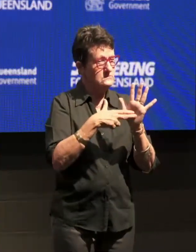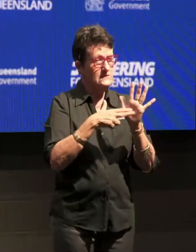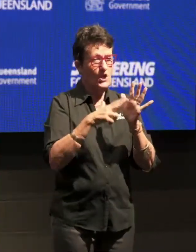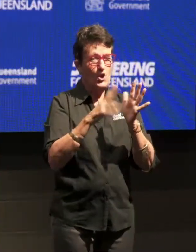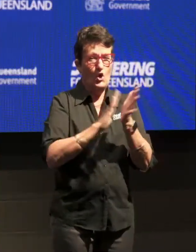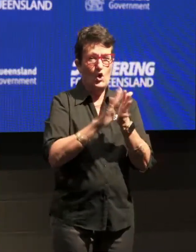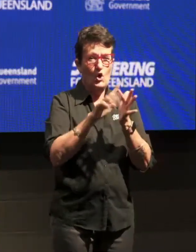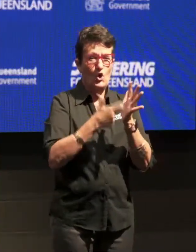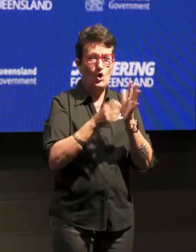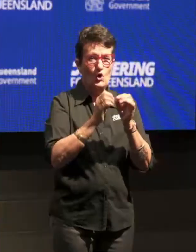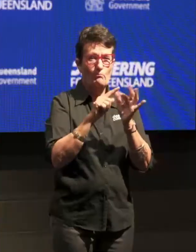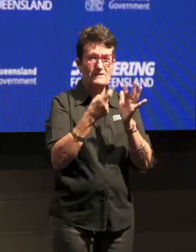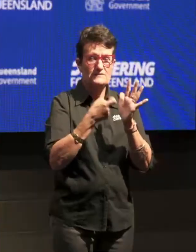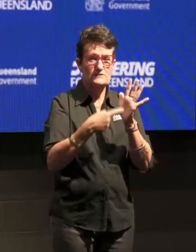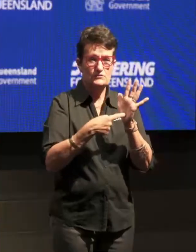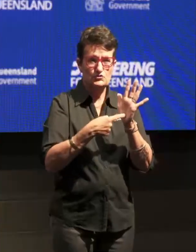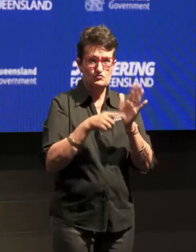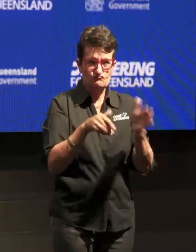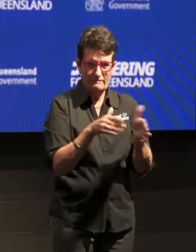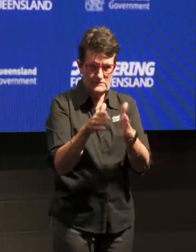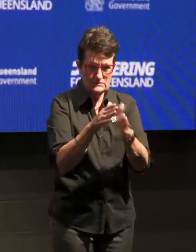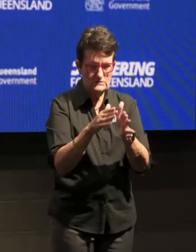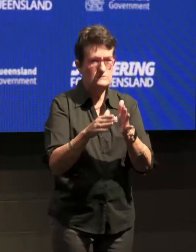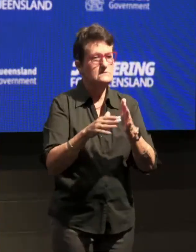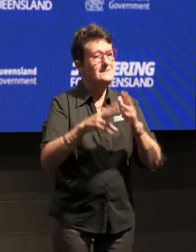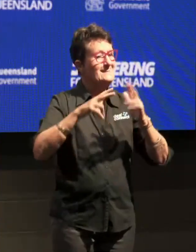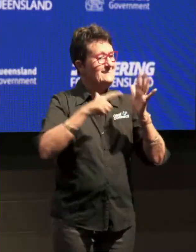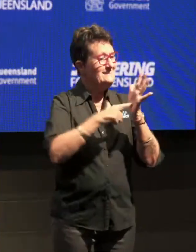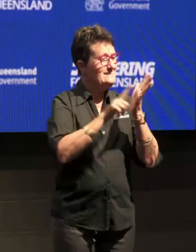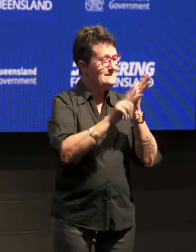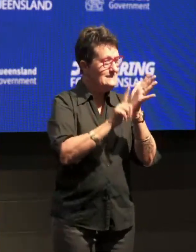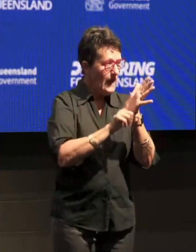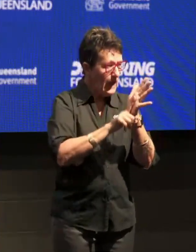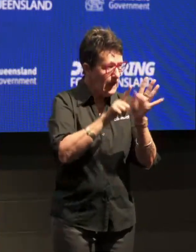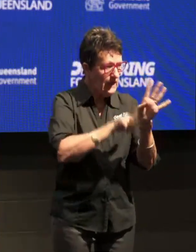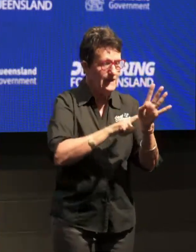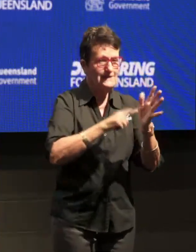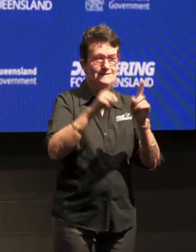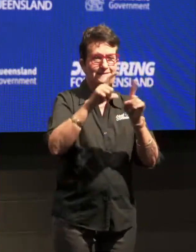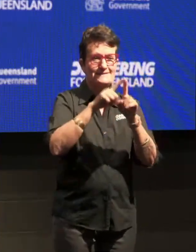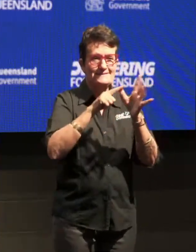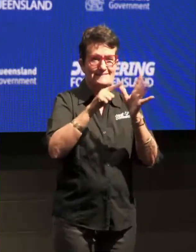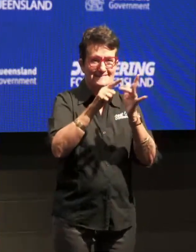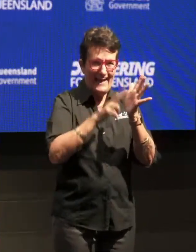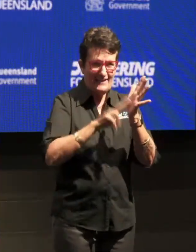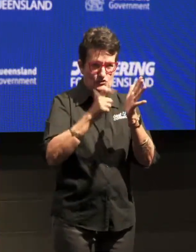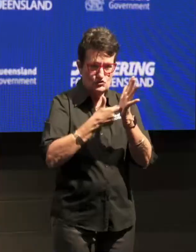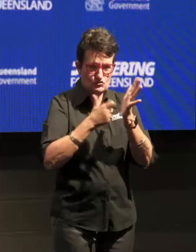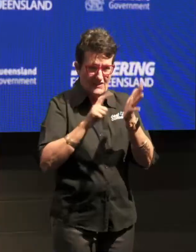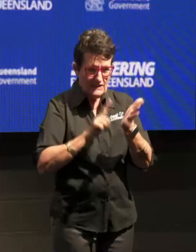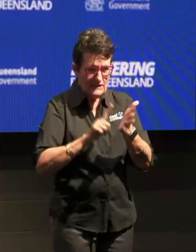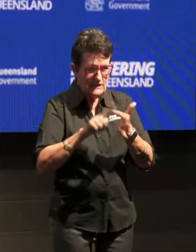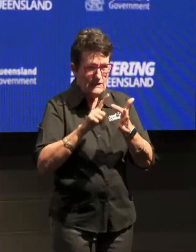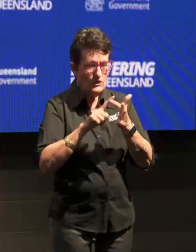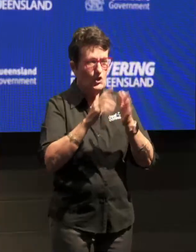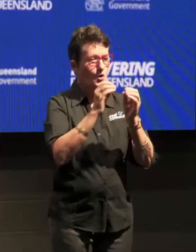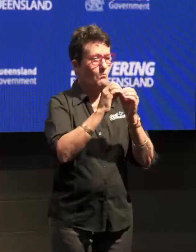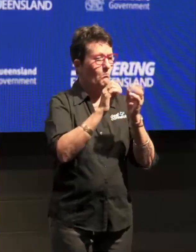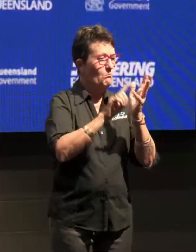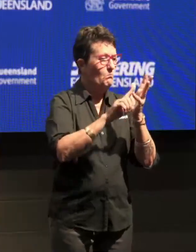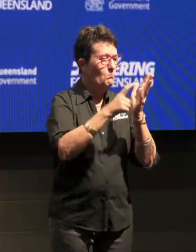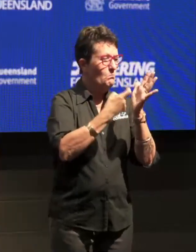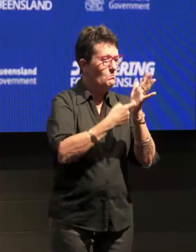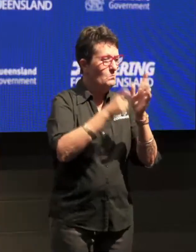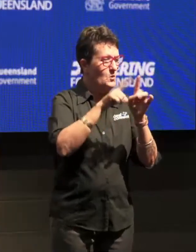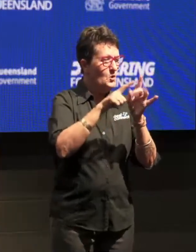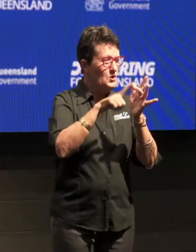are continuing in the Tully, the Daintree, the Mulgrave Russell, the Burdekin and the Don rivers. All of those are in that